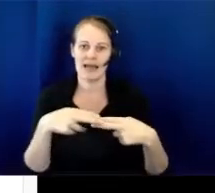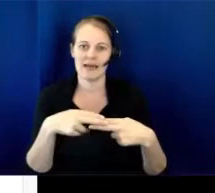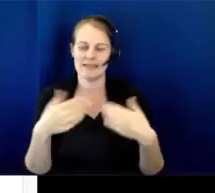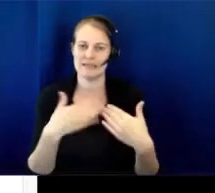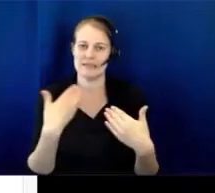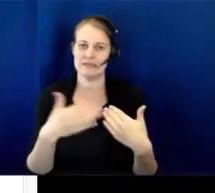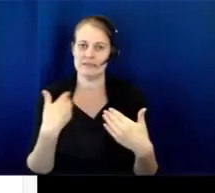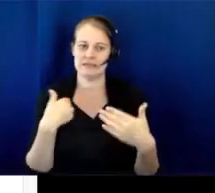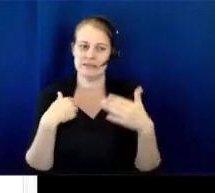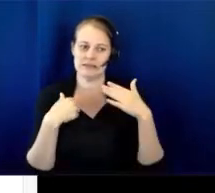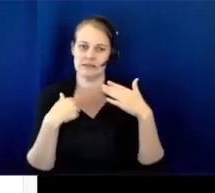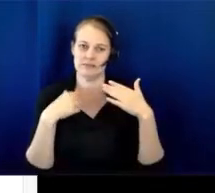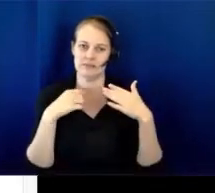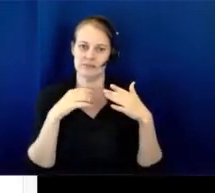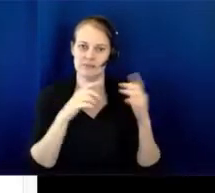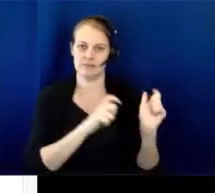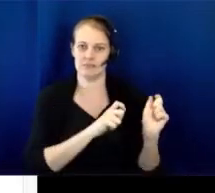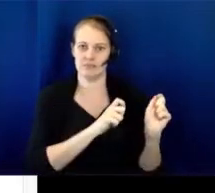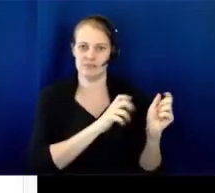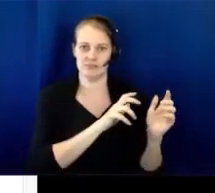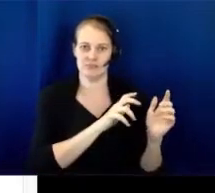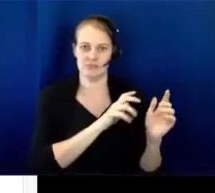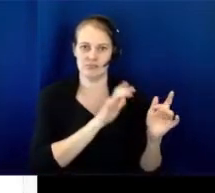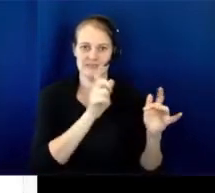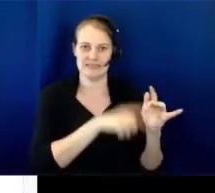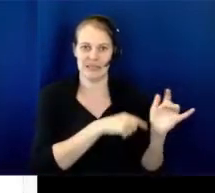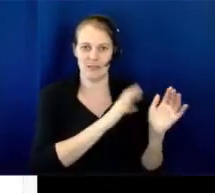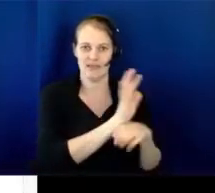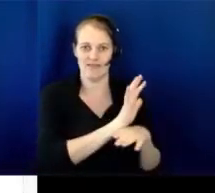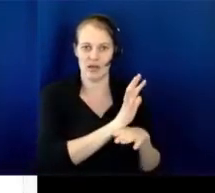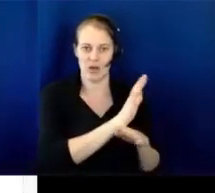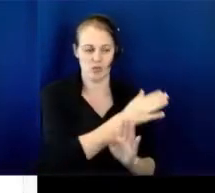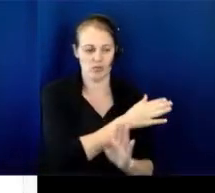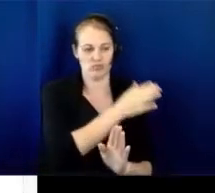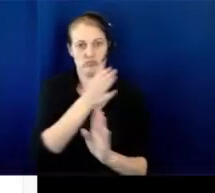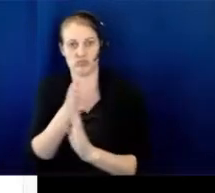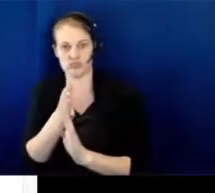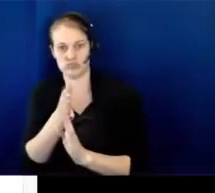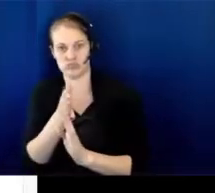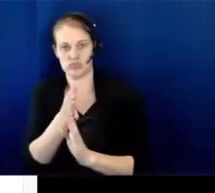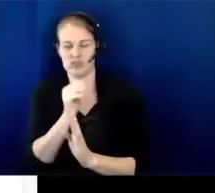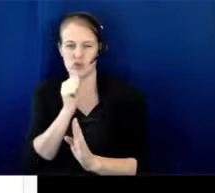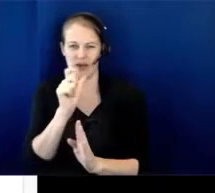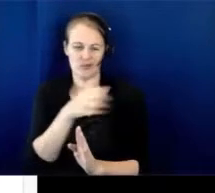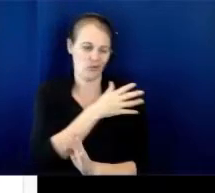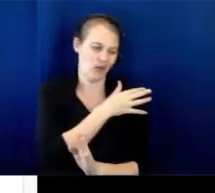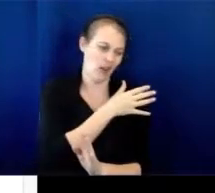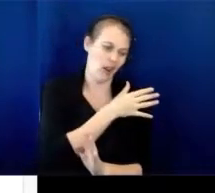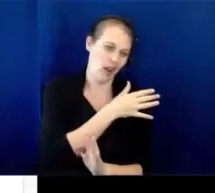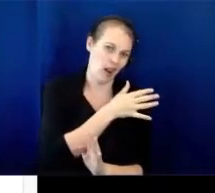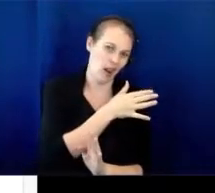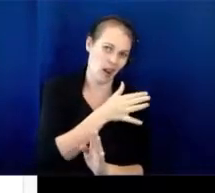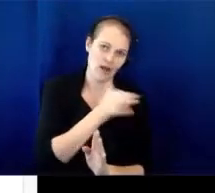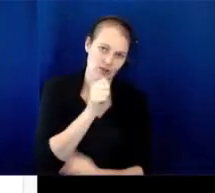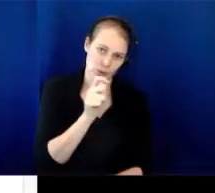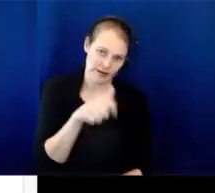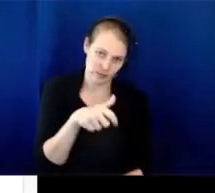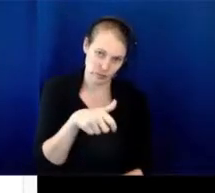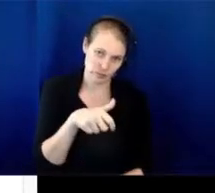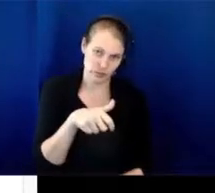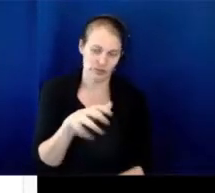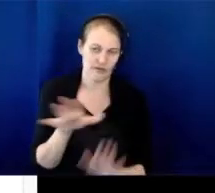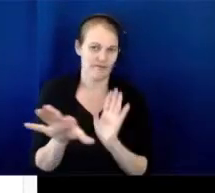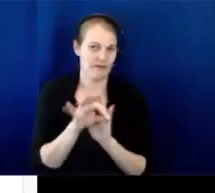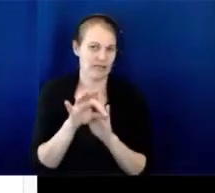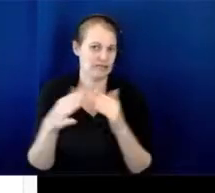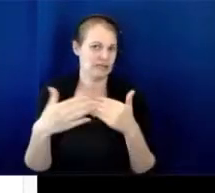excellent resource that your students can use, and they don't have to go through the entire video to find that one segment. Something that's